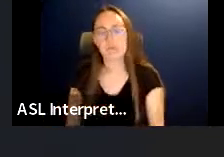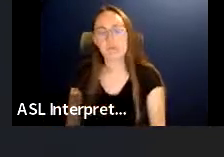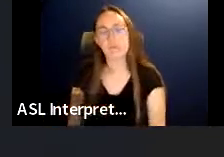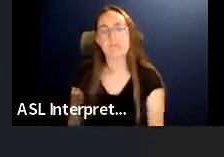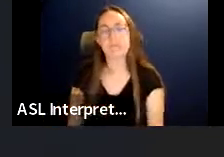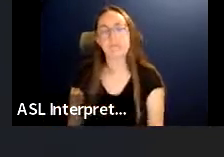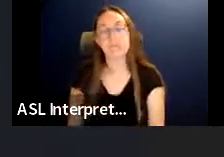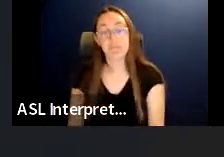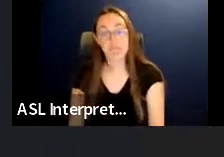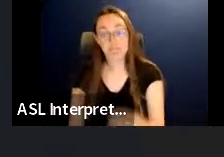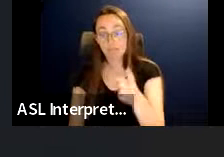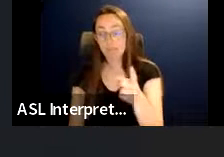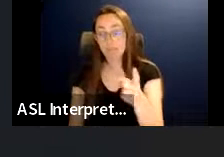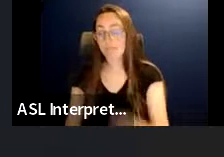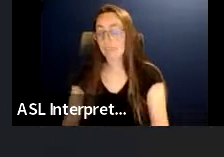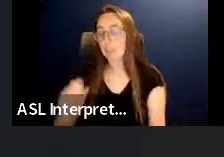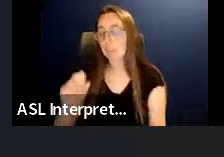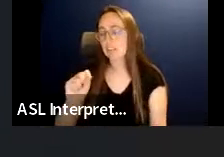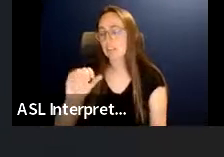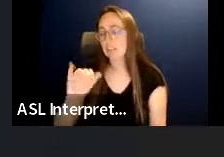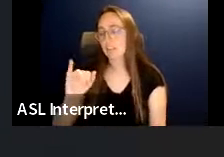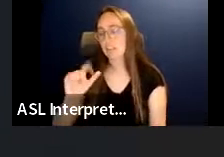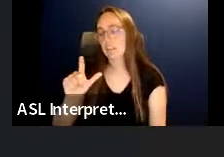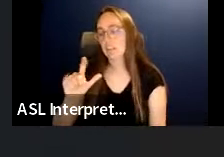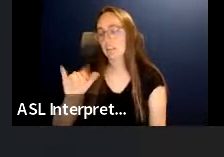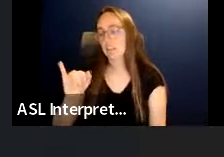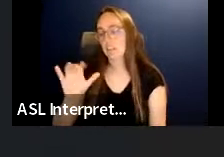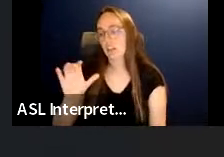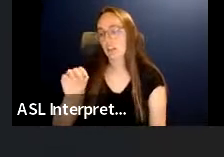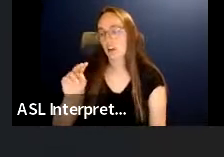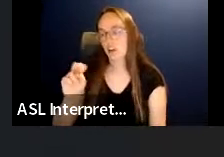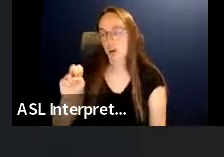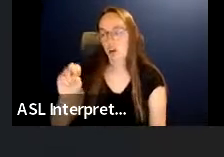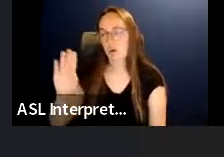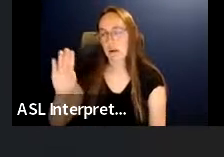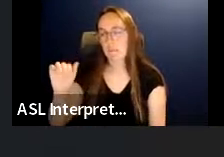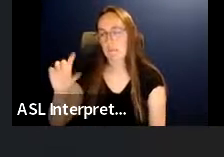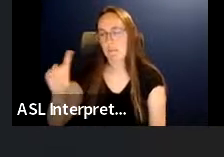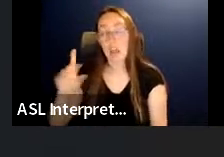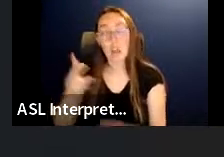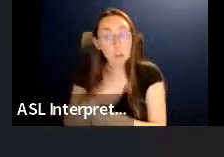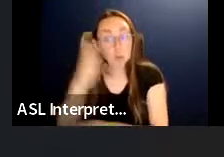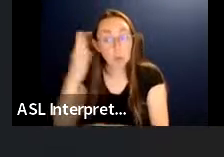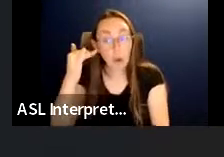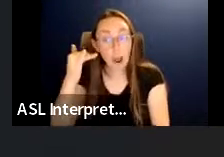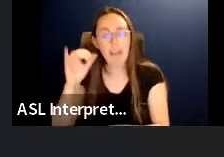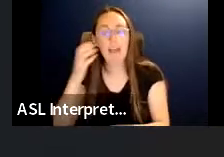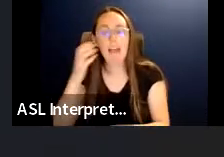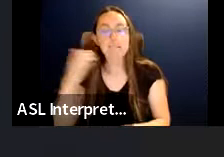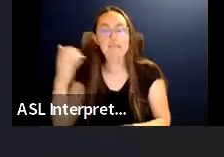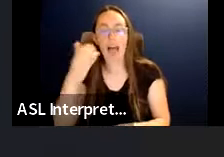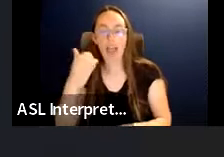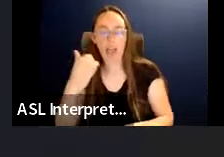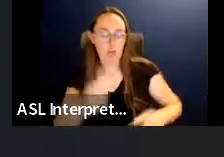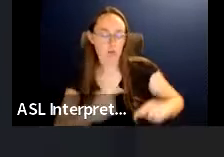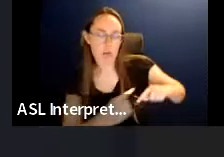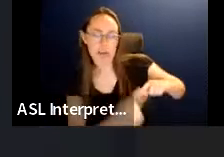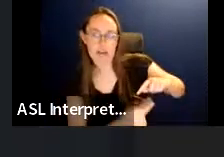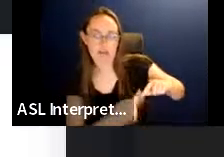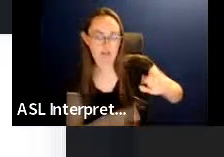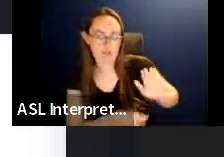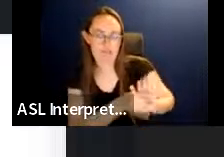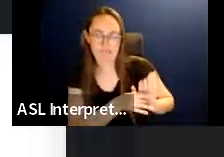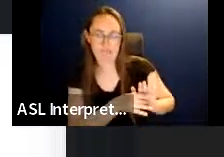you that we use for attaching a cell phone to a wheelchair with the fixed mounting disc.